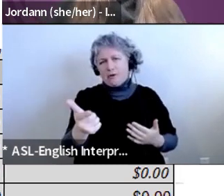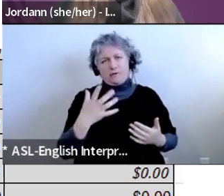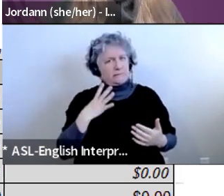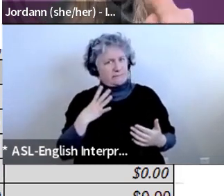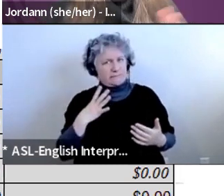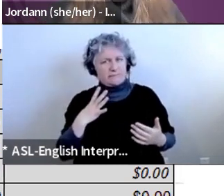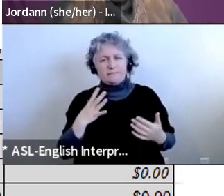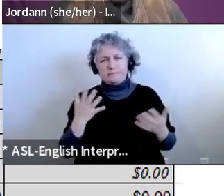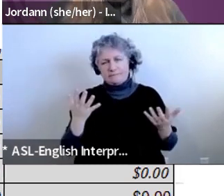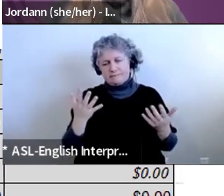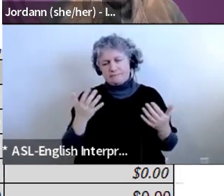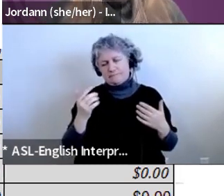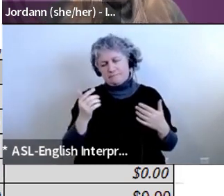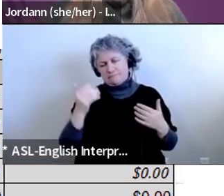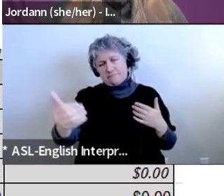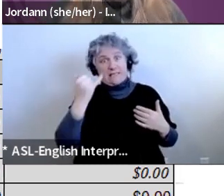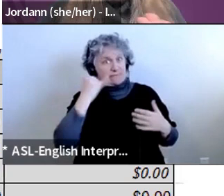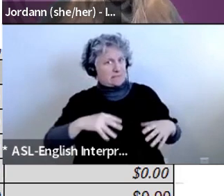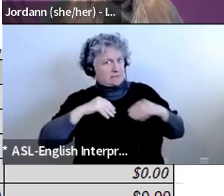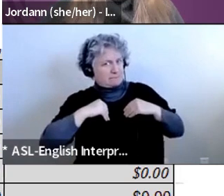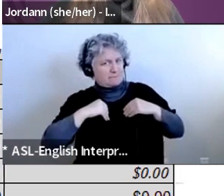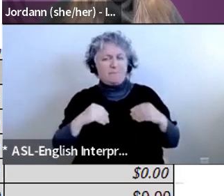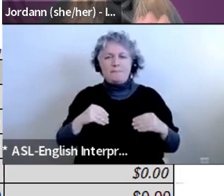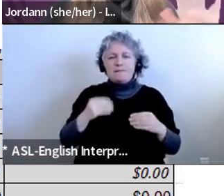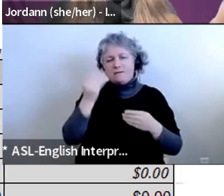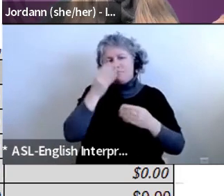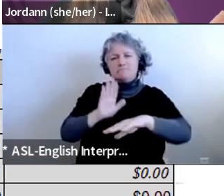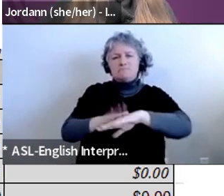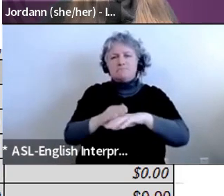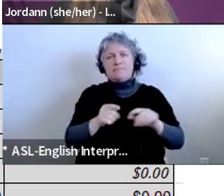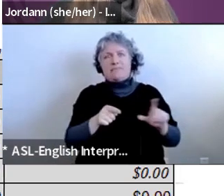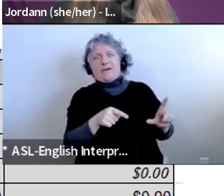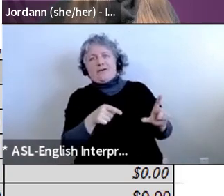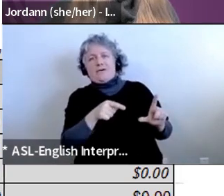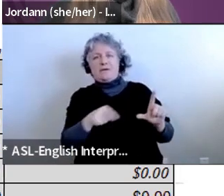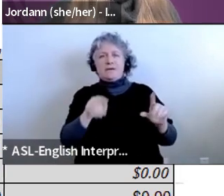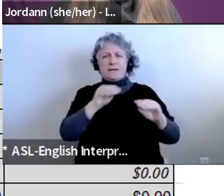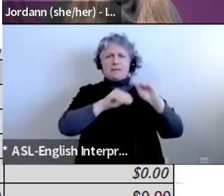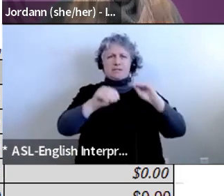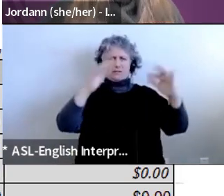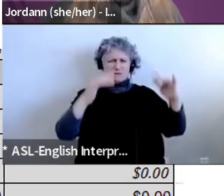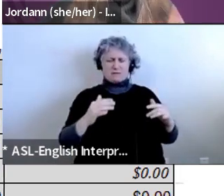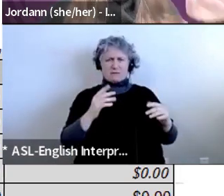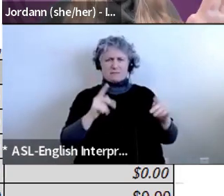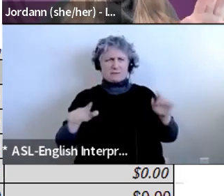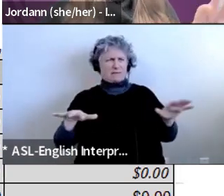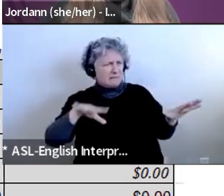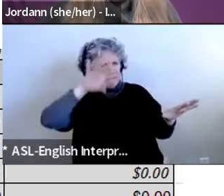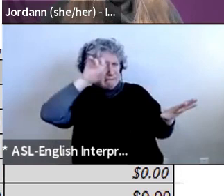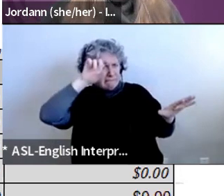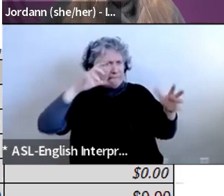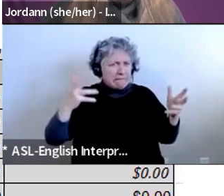be receiving at that time if you were accepted. But just wanted to flag it because it is on the budget sheet and it might cause some confusion since it's